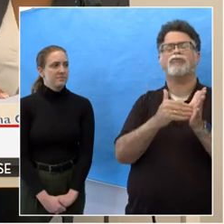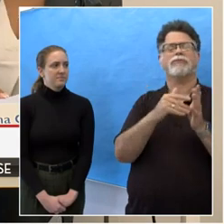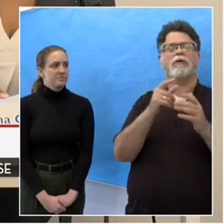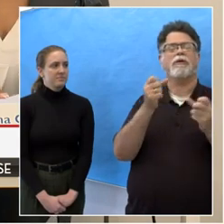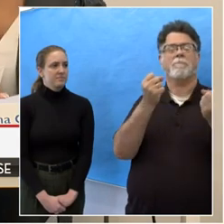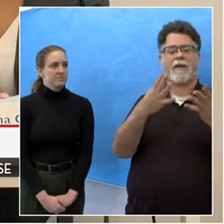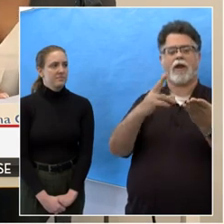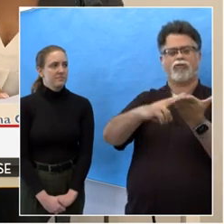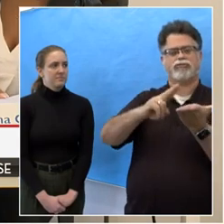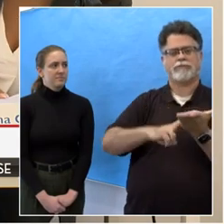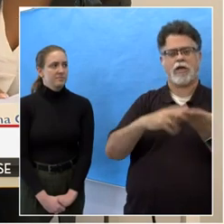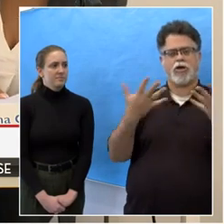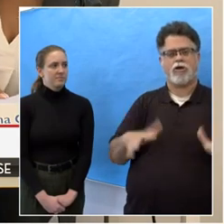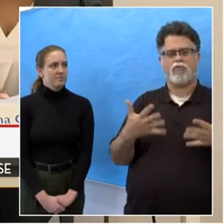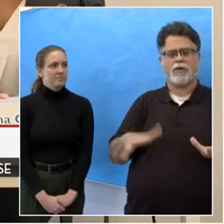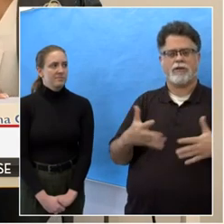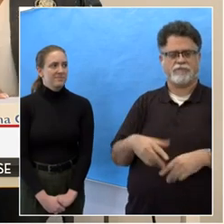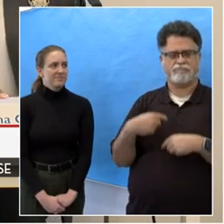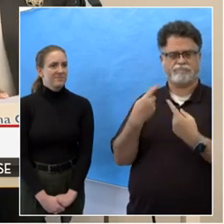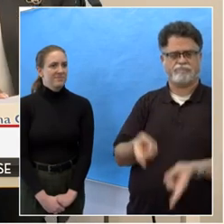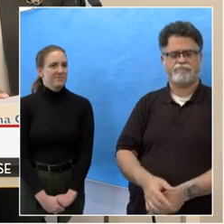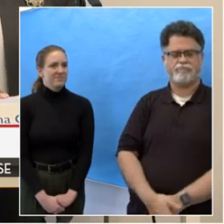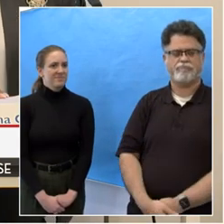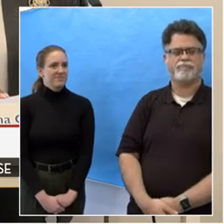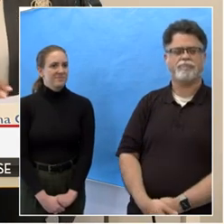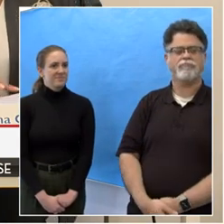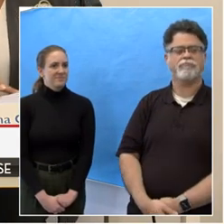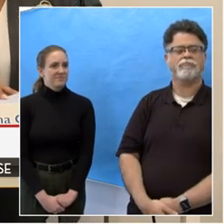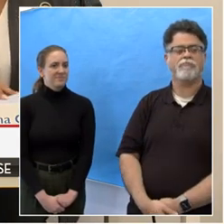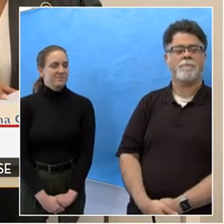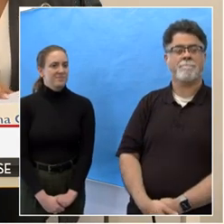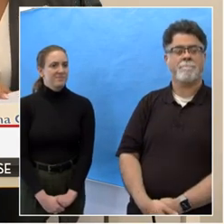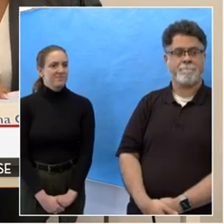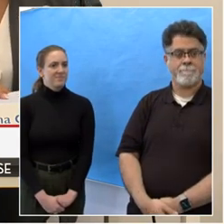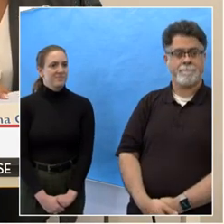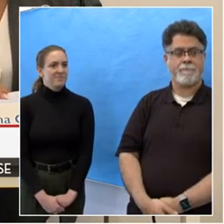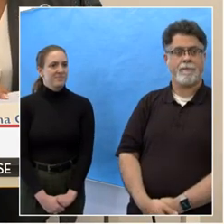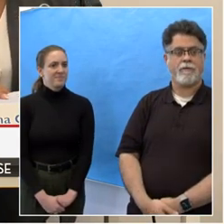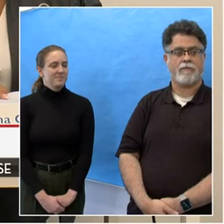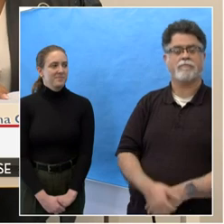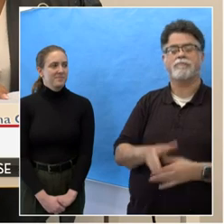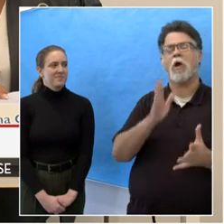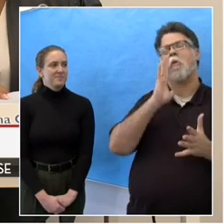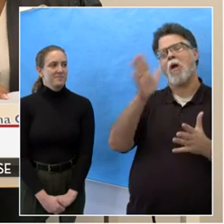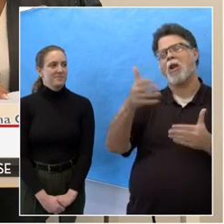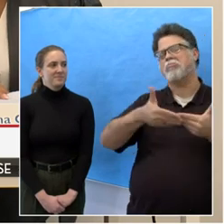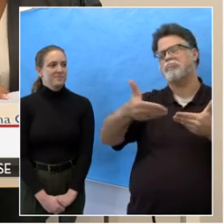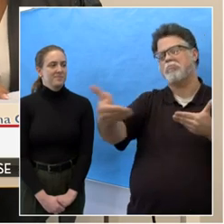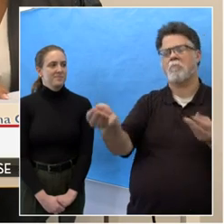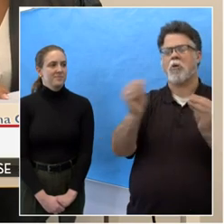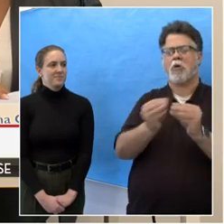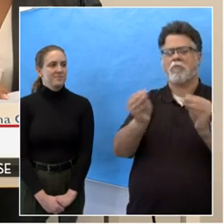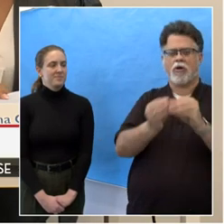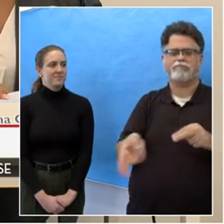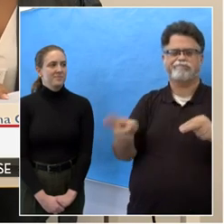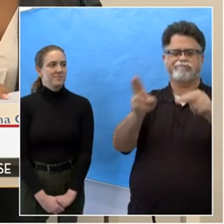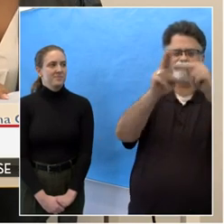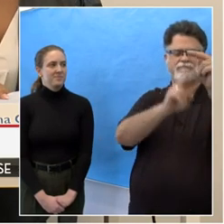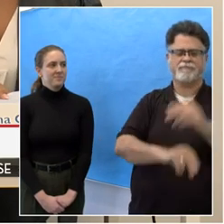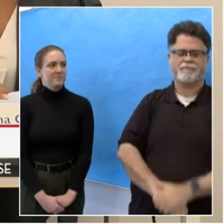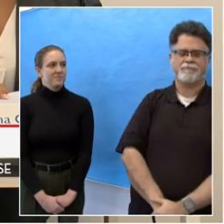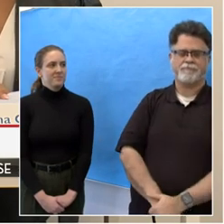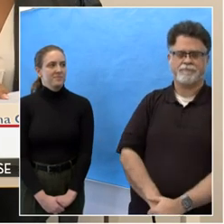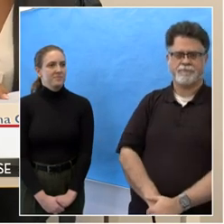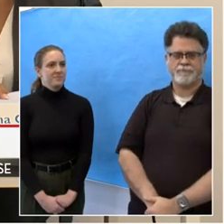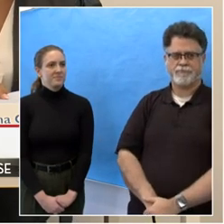you. And thank you, Dr. Walker Davis. It's just one proof point that tells us as a system, our teachers